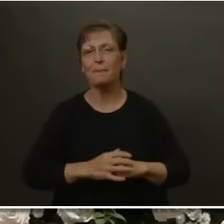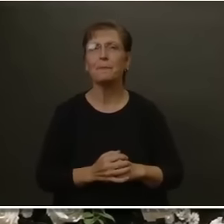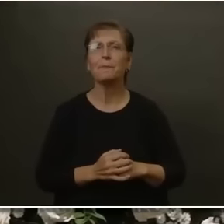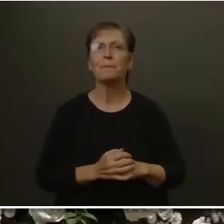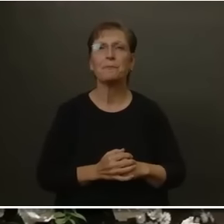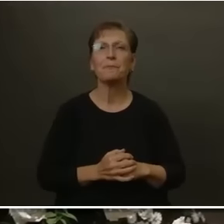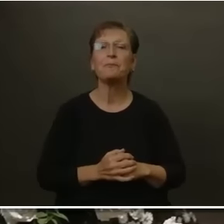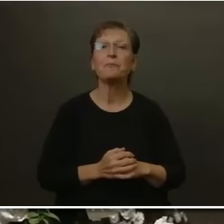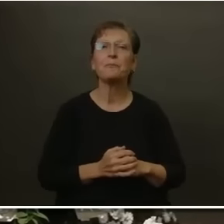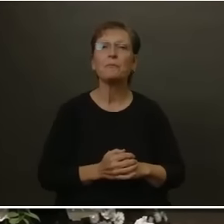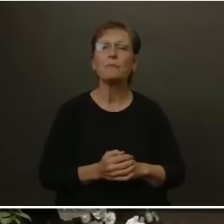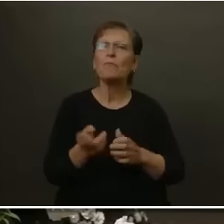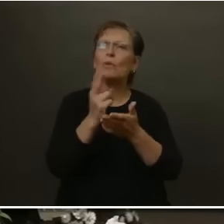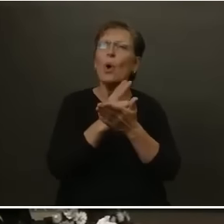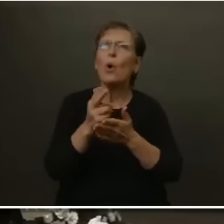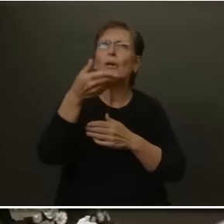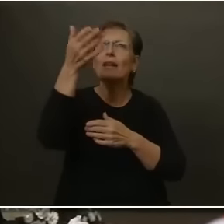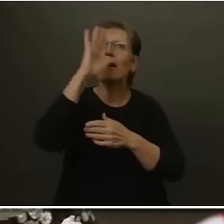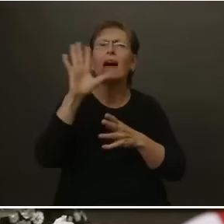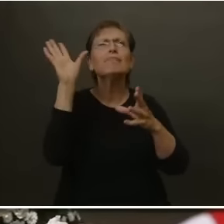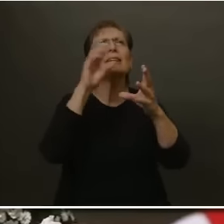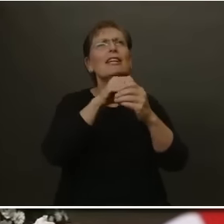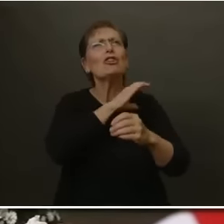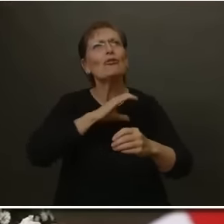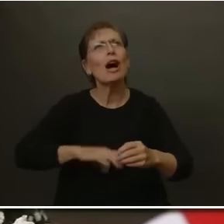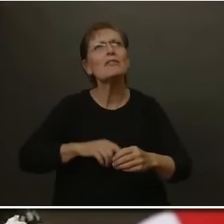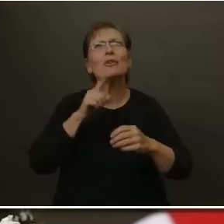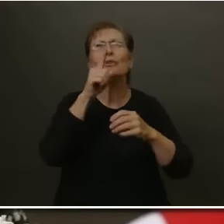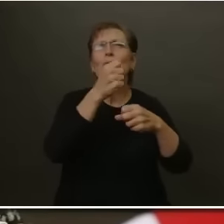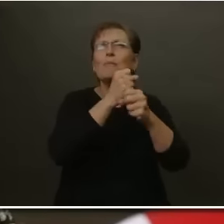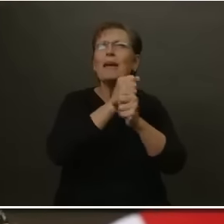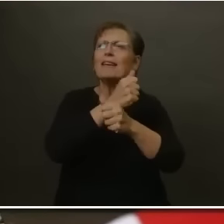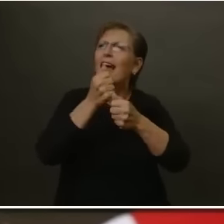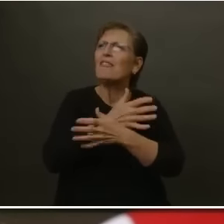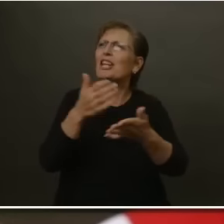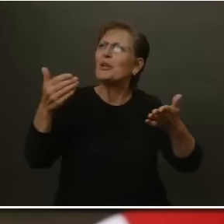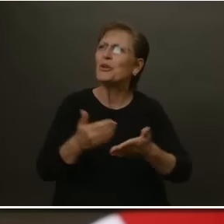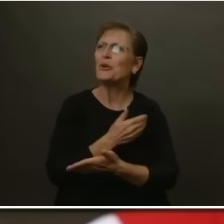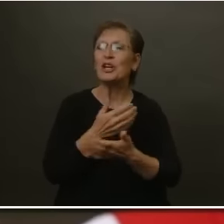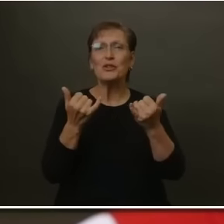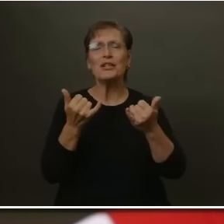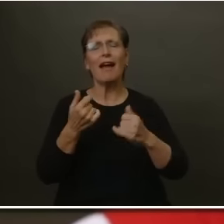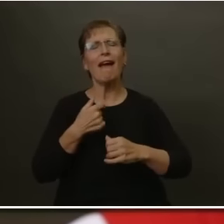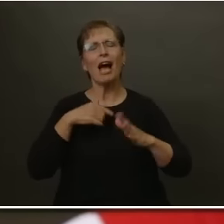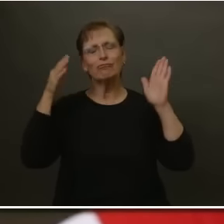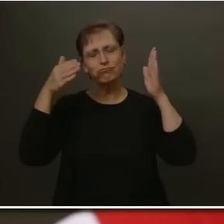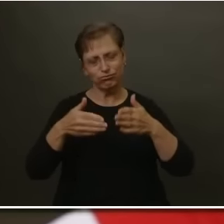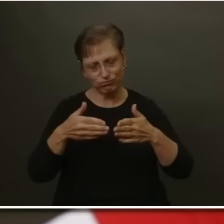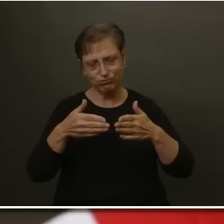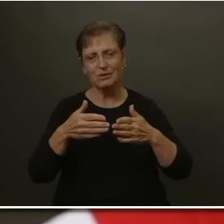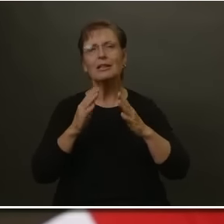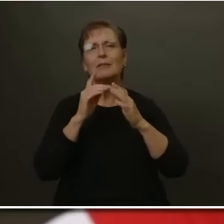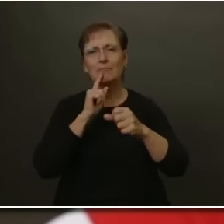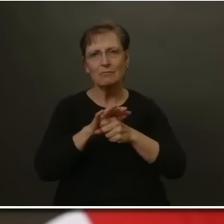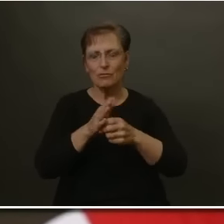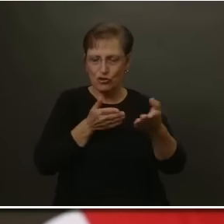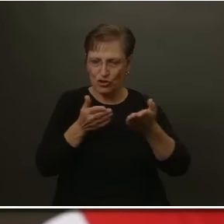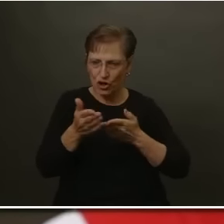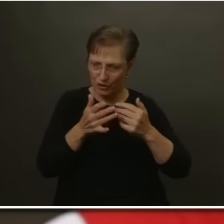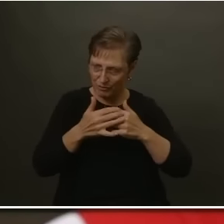O holy God, in Christ, you make all things new. Today I devote myself to your service. Grant